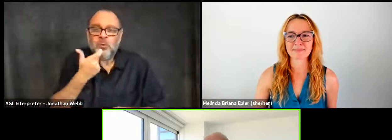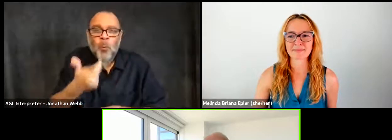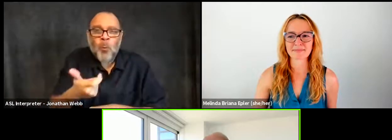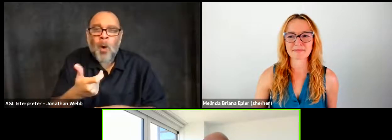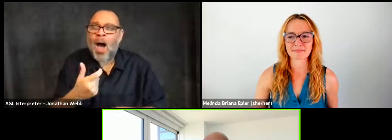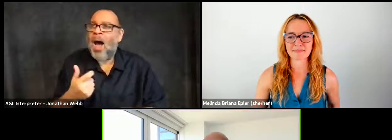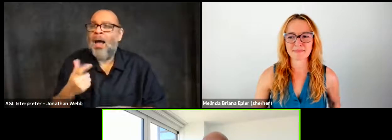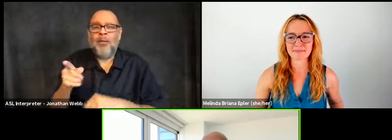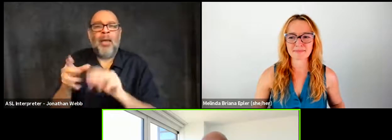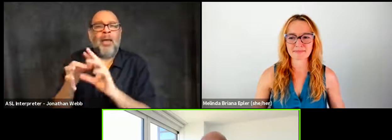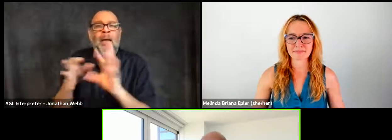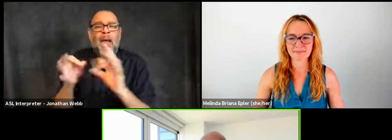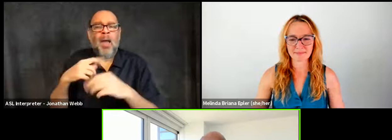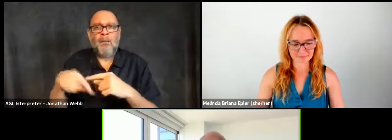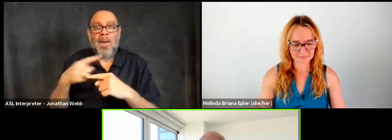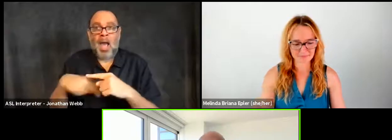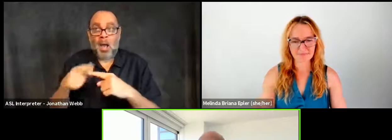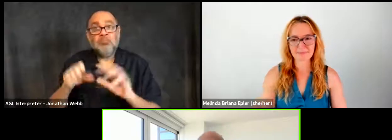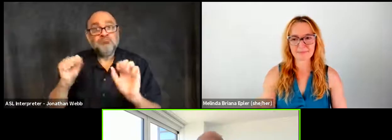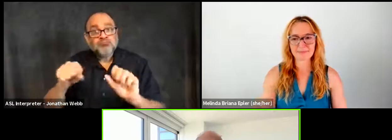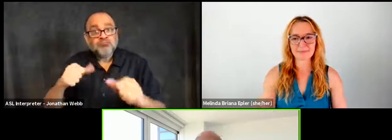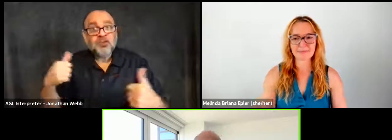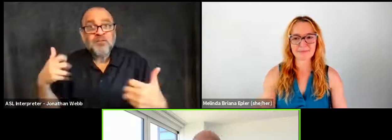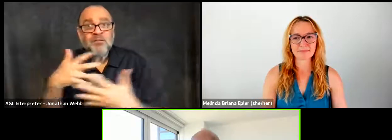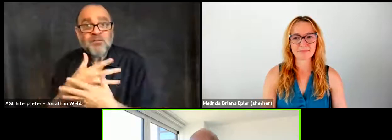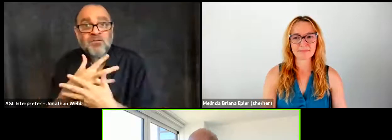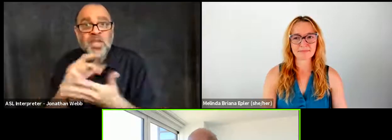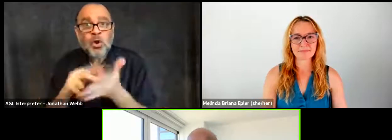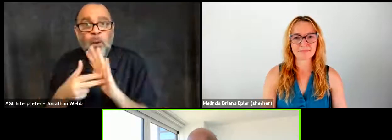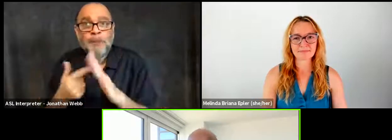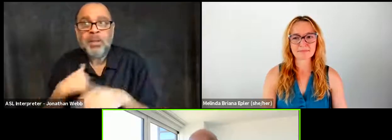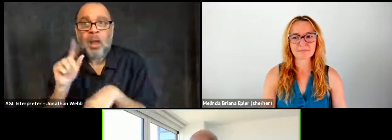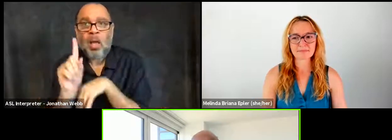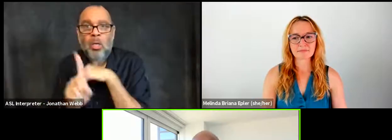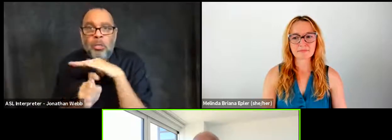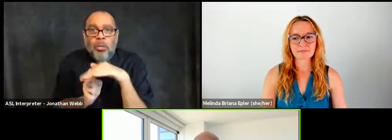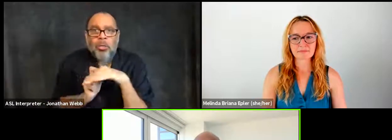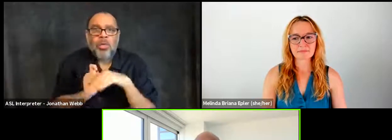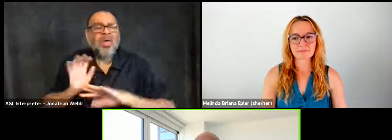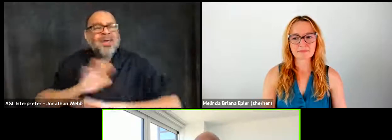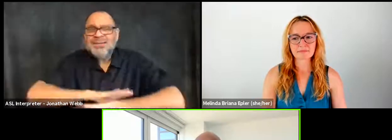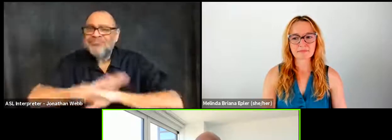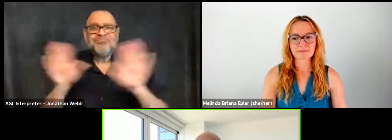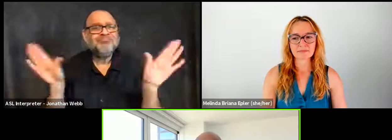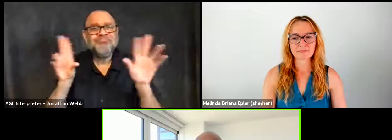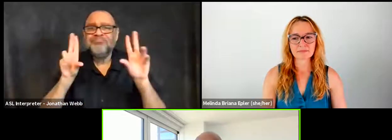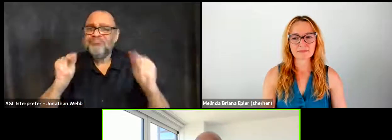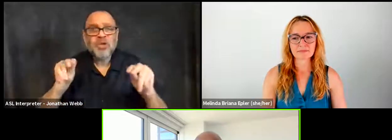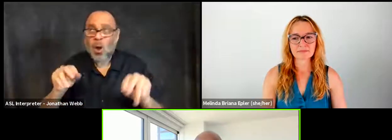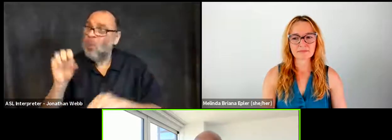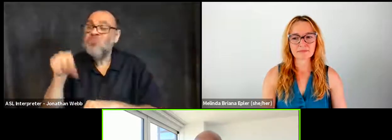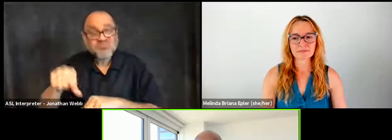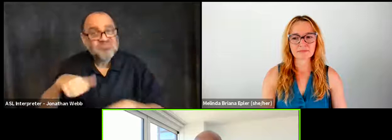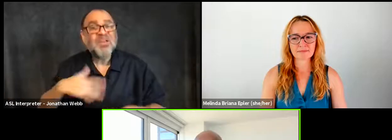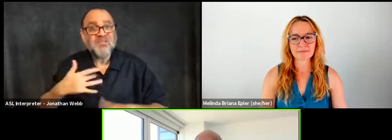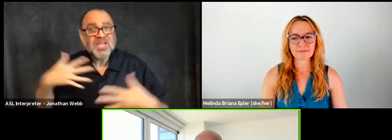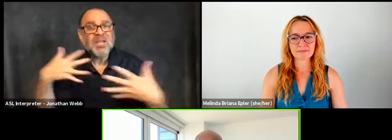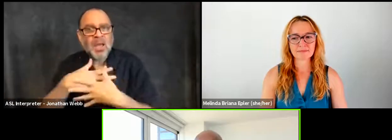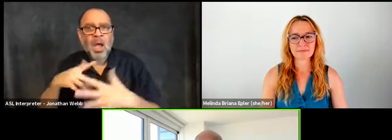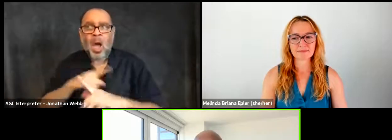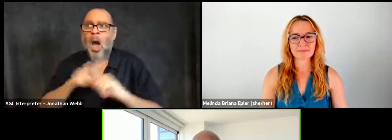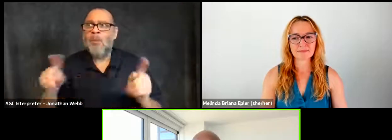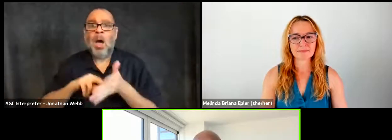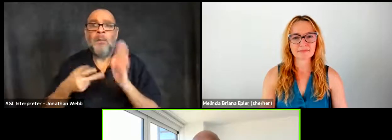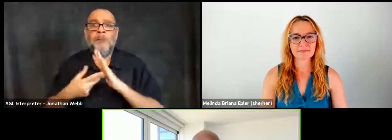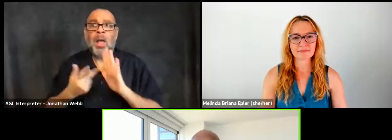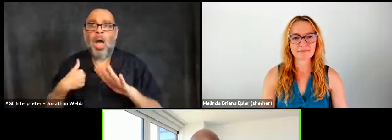dealing with deal with a lot of stuff. We're doing this D&I work for so long, and I'm not gonna let fear hold me back, you know.